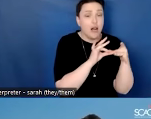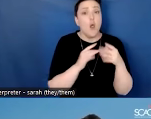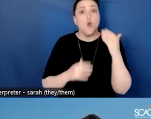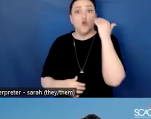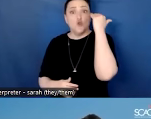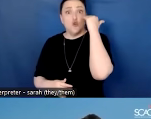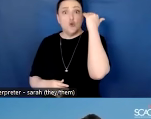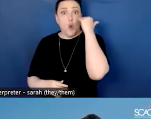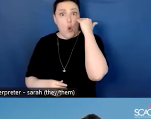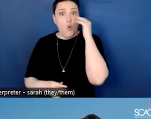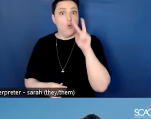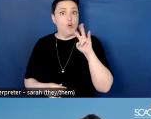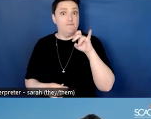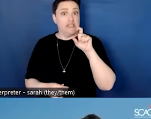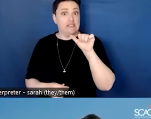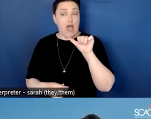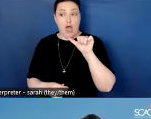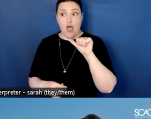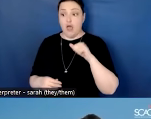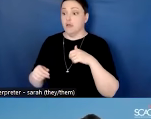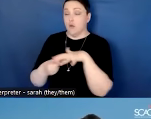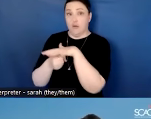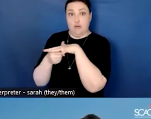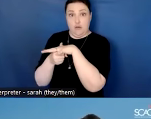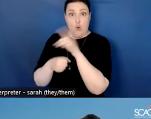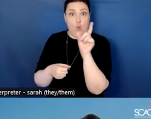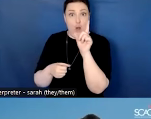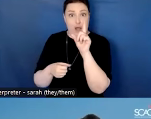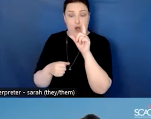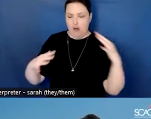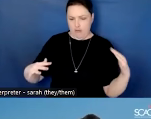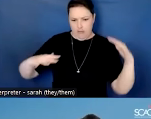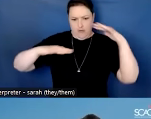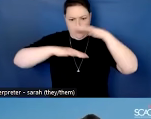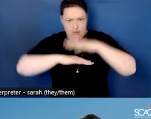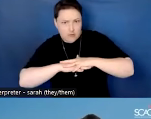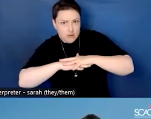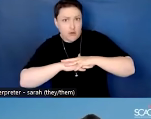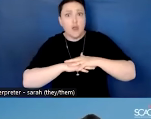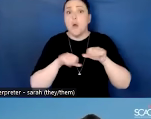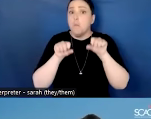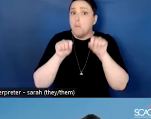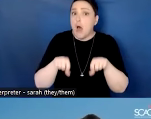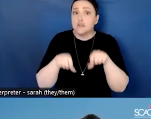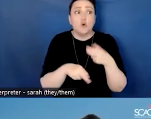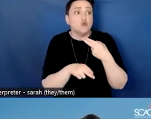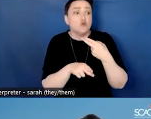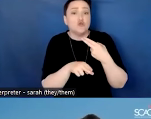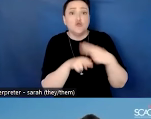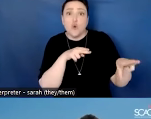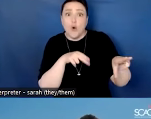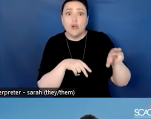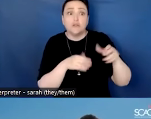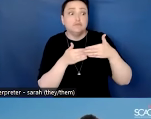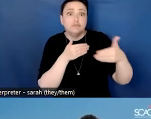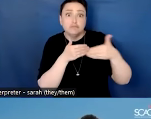and try to estimate the potential short-term and long-term impacts to views that could occur from construction and operations of these